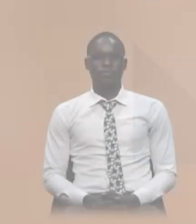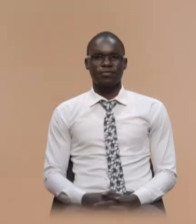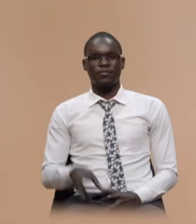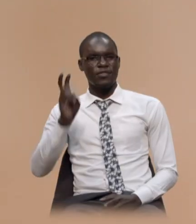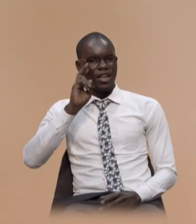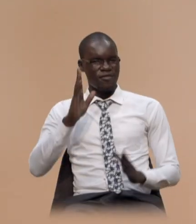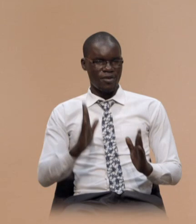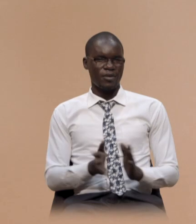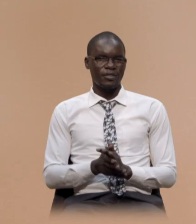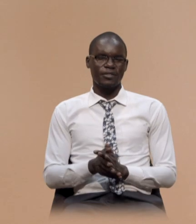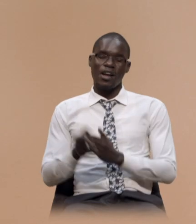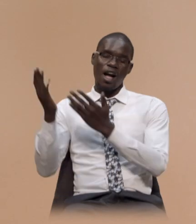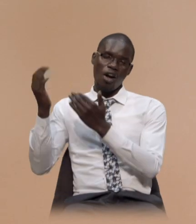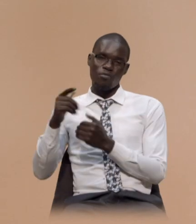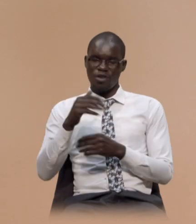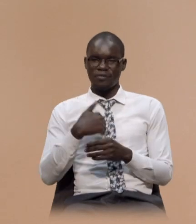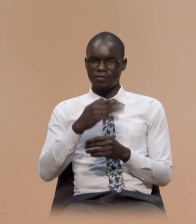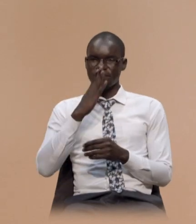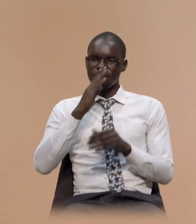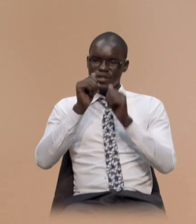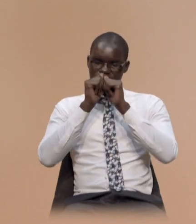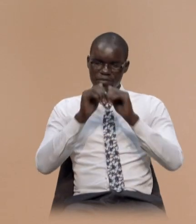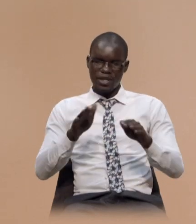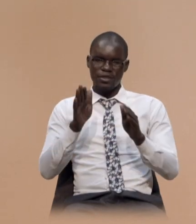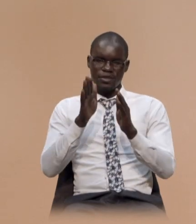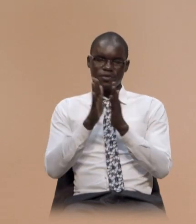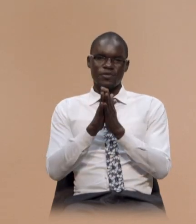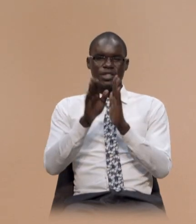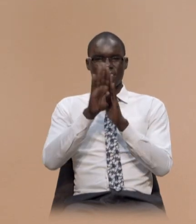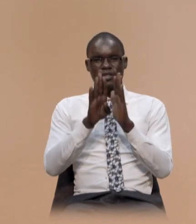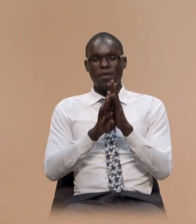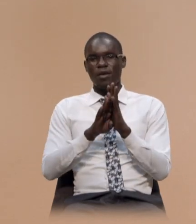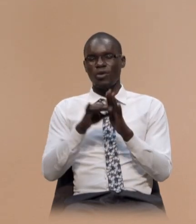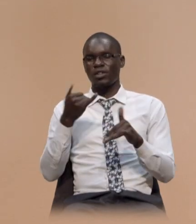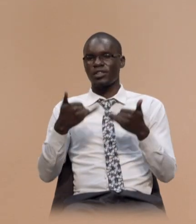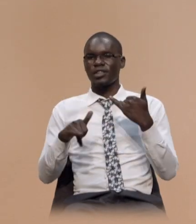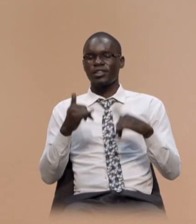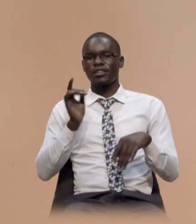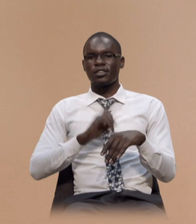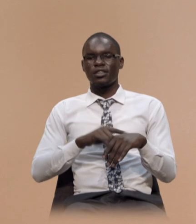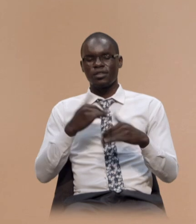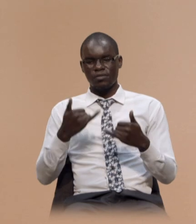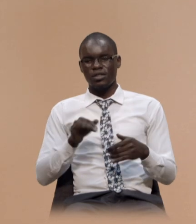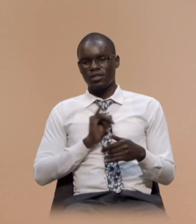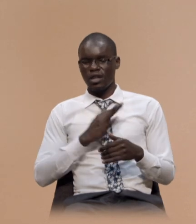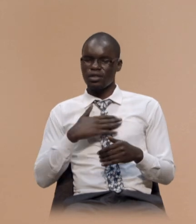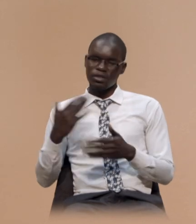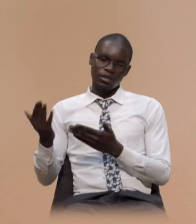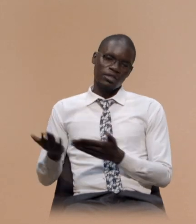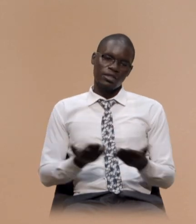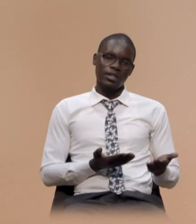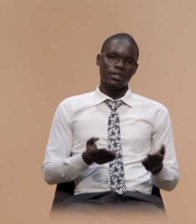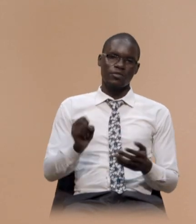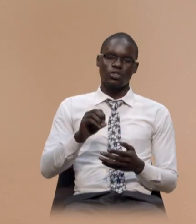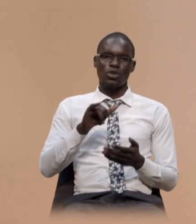Tazamaji mpendwa, natumai umebarikiwa na kipindi cha Bible Game. Kwa wakati huu tena, na kukaribisha